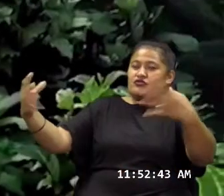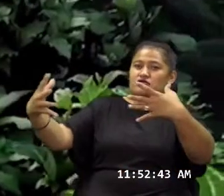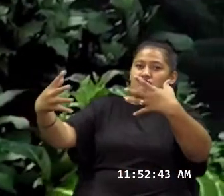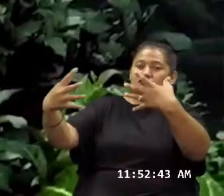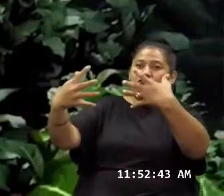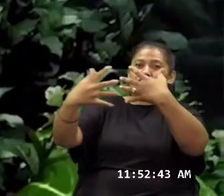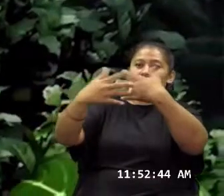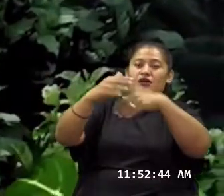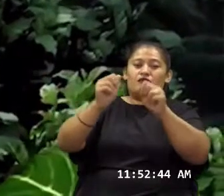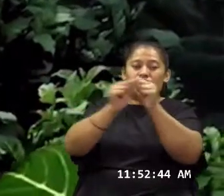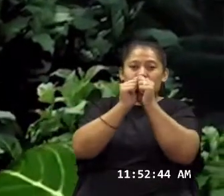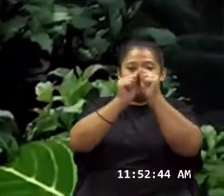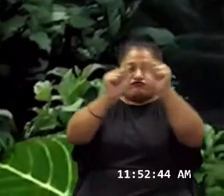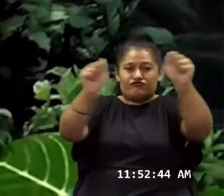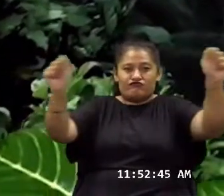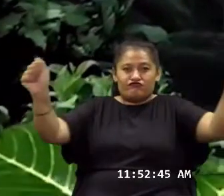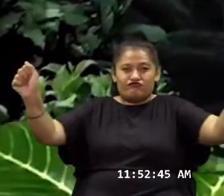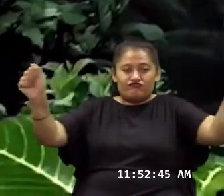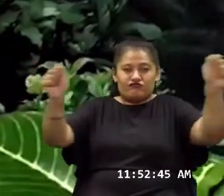curtain.